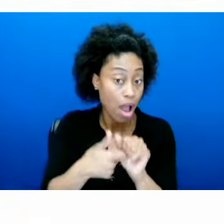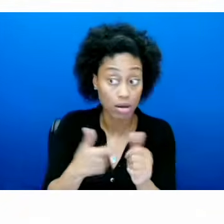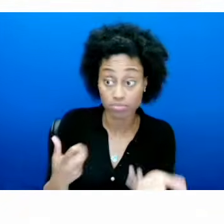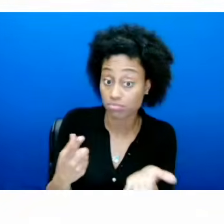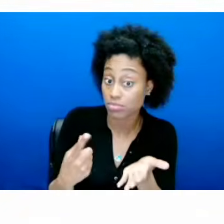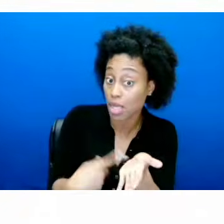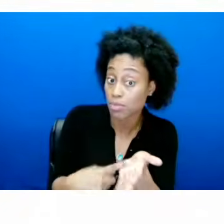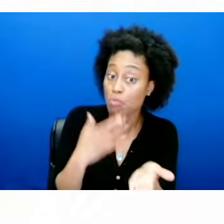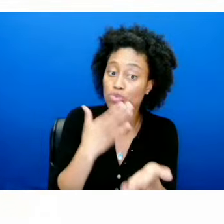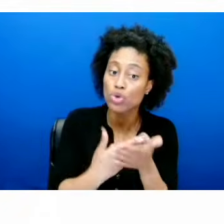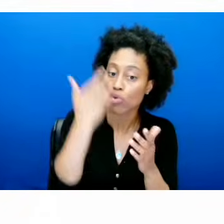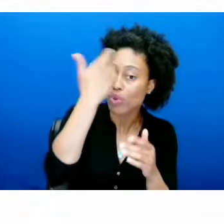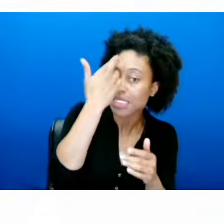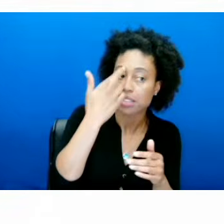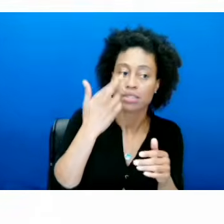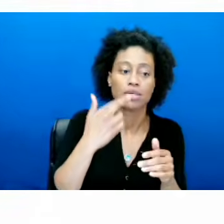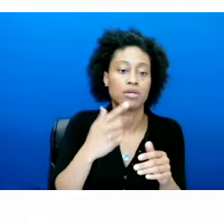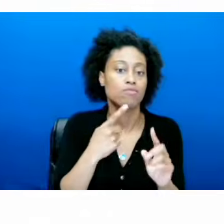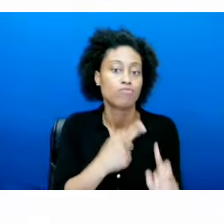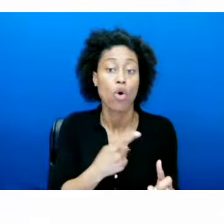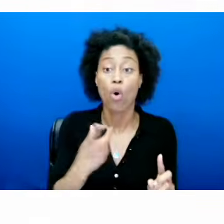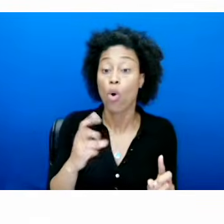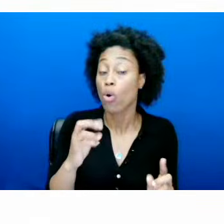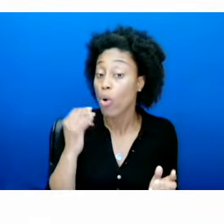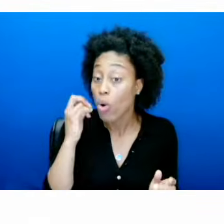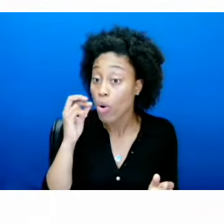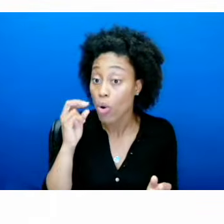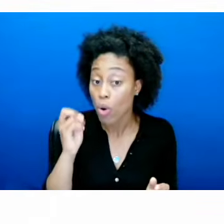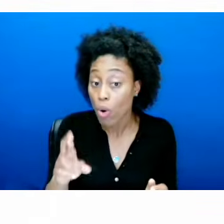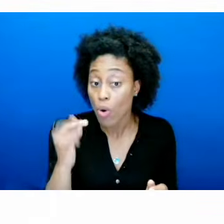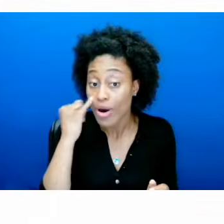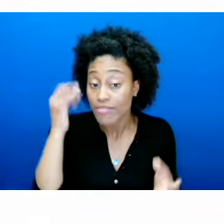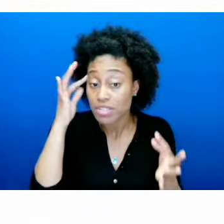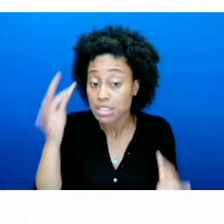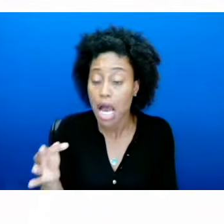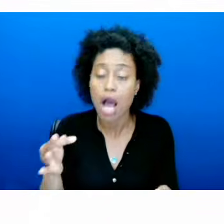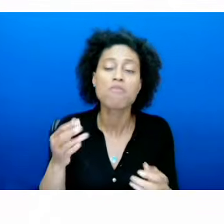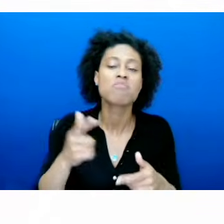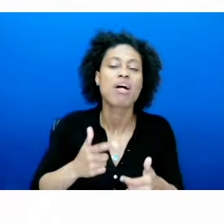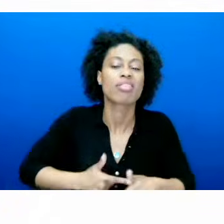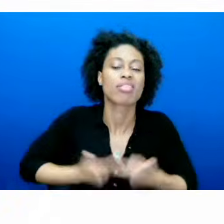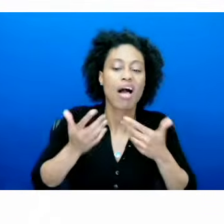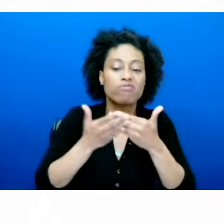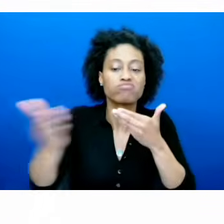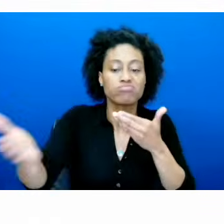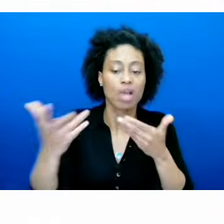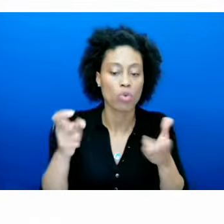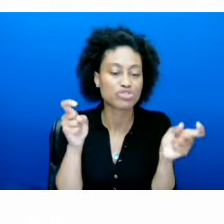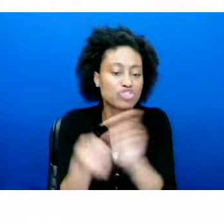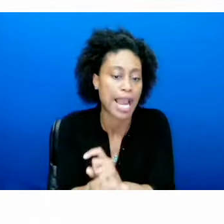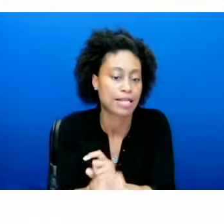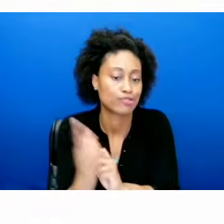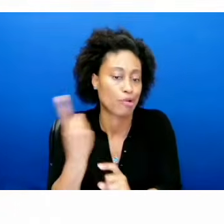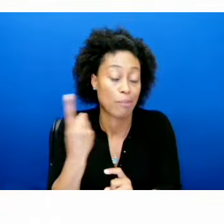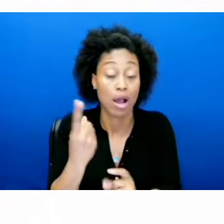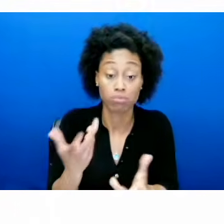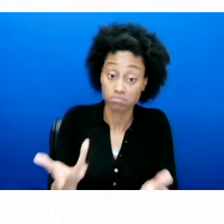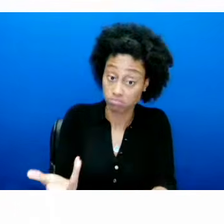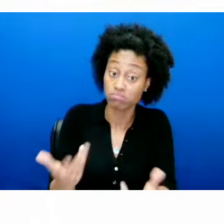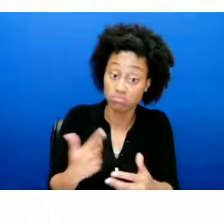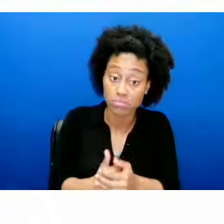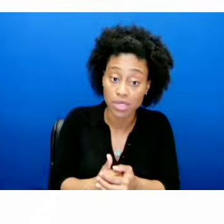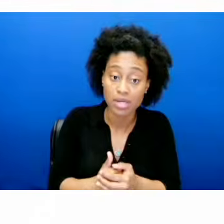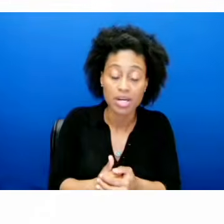for lifelong change. And during that session, we talked about writing our own